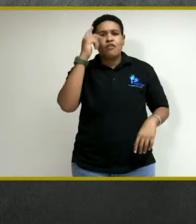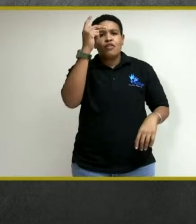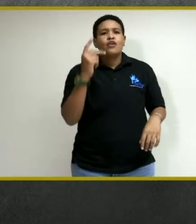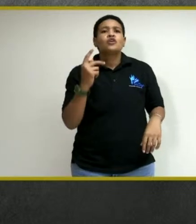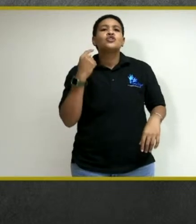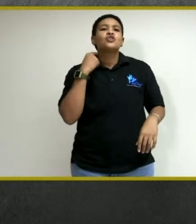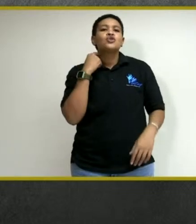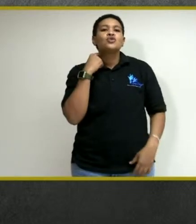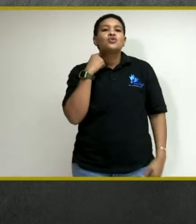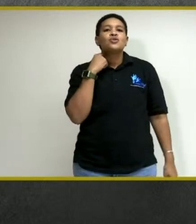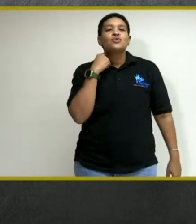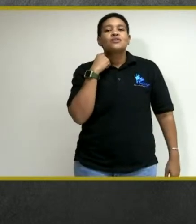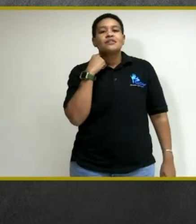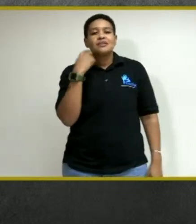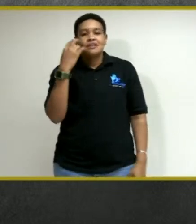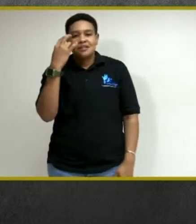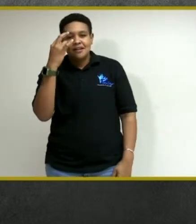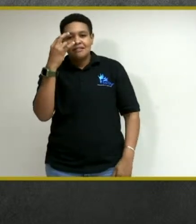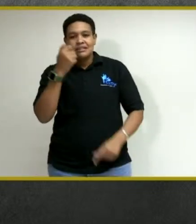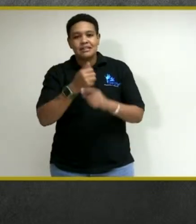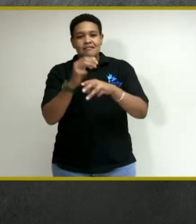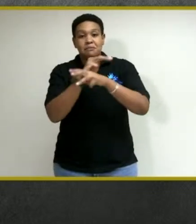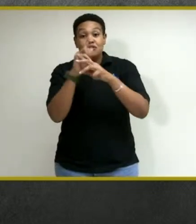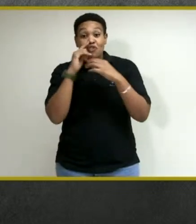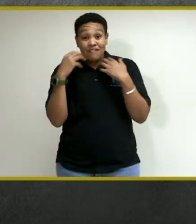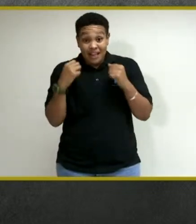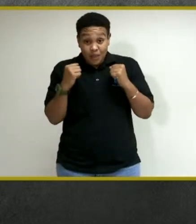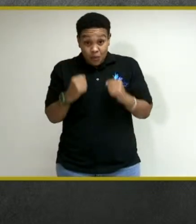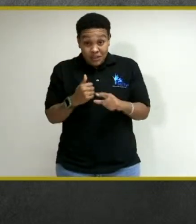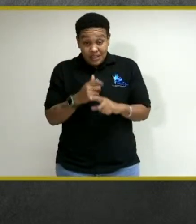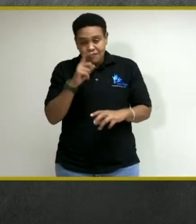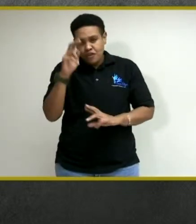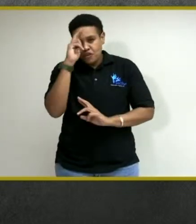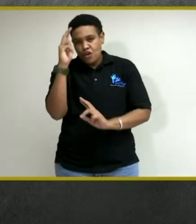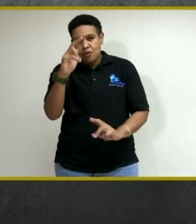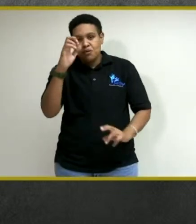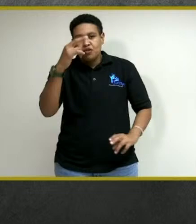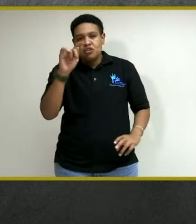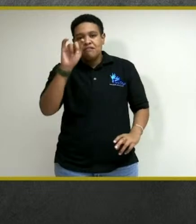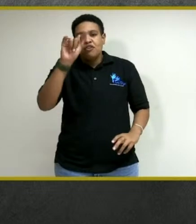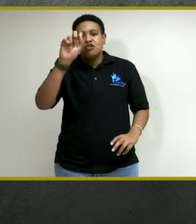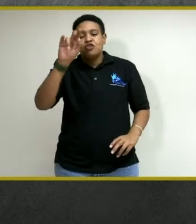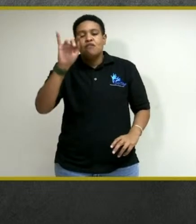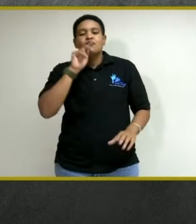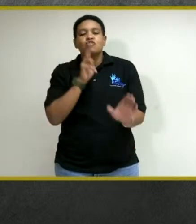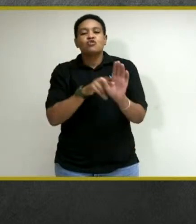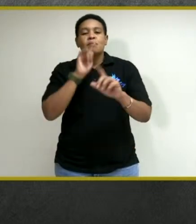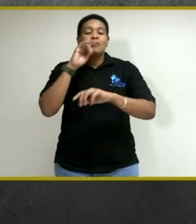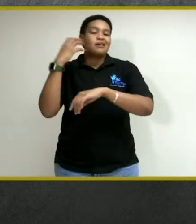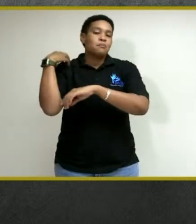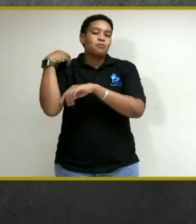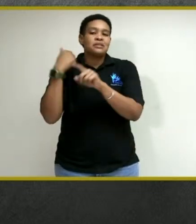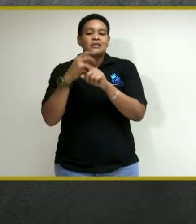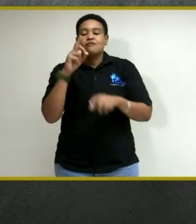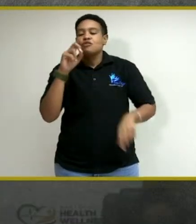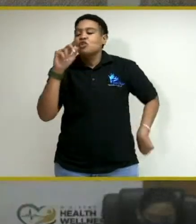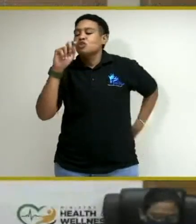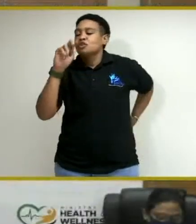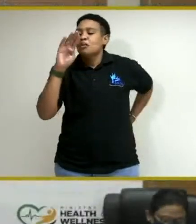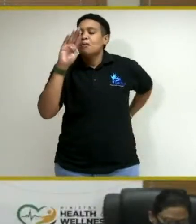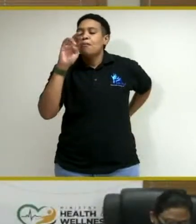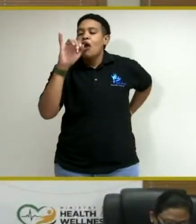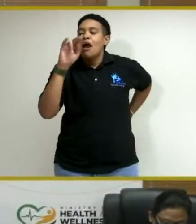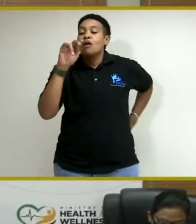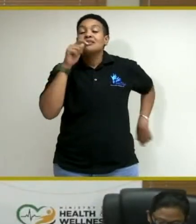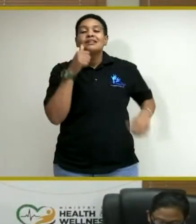June 17. The Minister of Health and Wellness, Dr. Honorable Christopher Tufton, is joined by the Permanent Secretary, Mr. Dunstan Bryan,